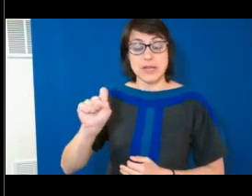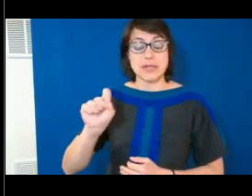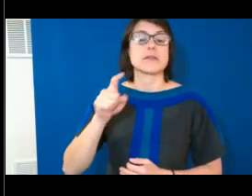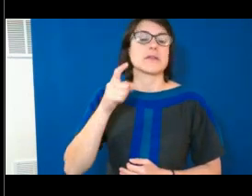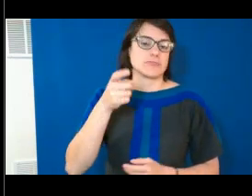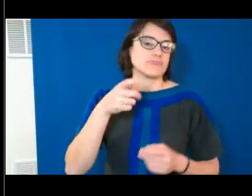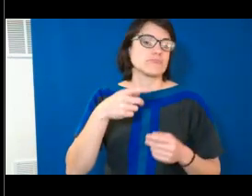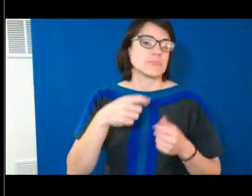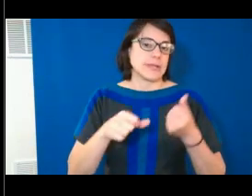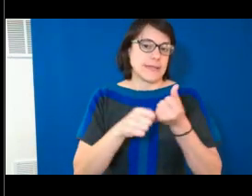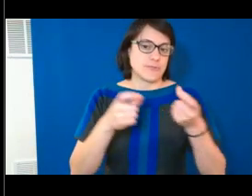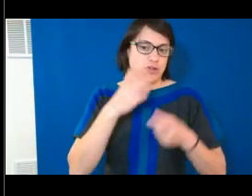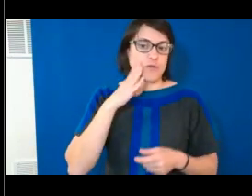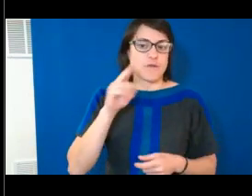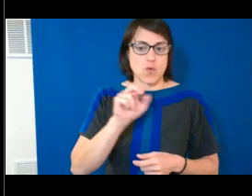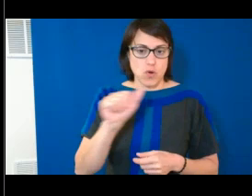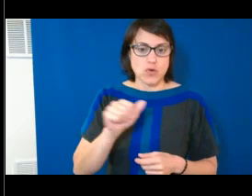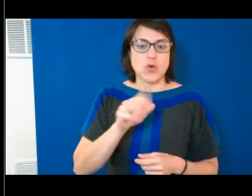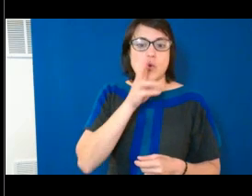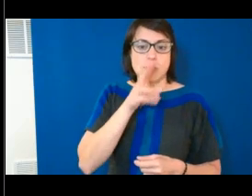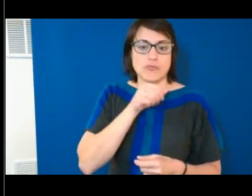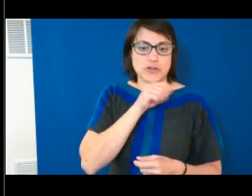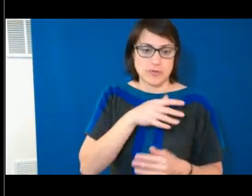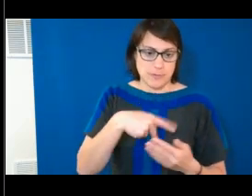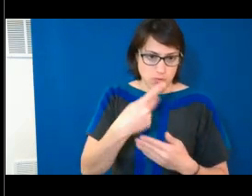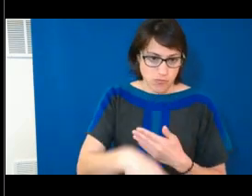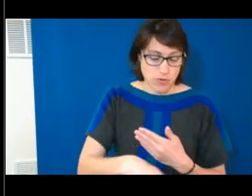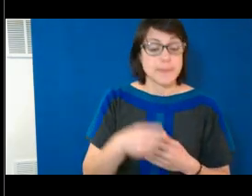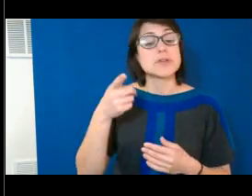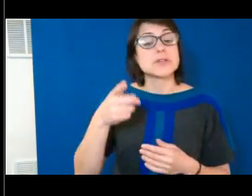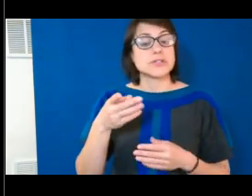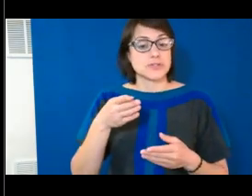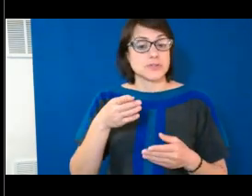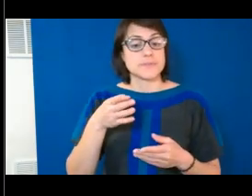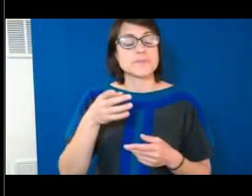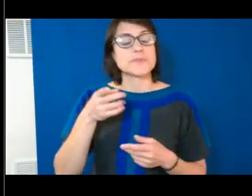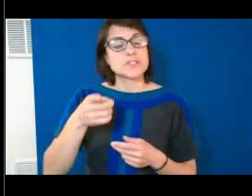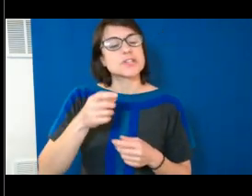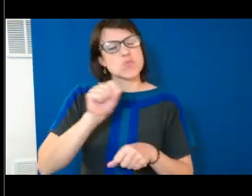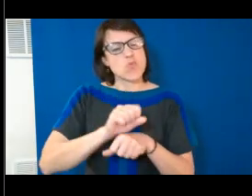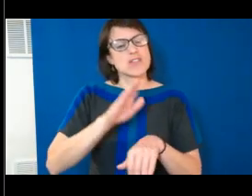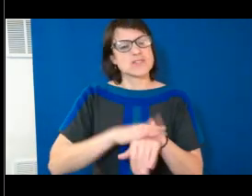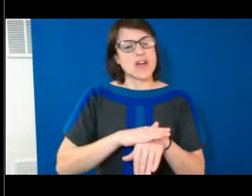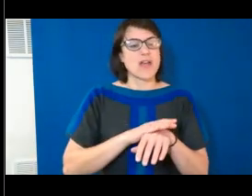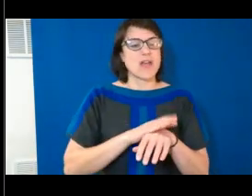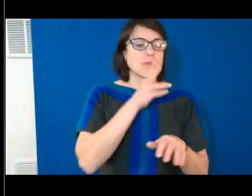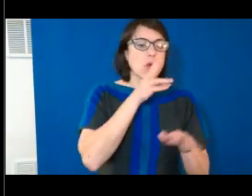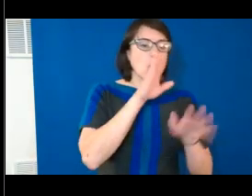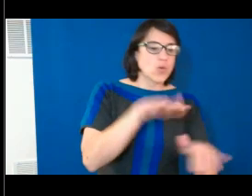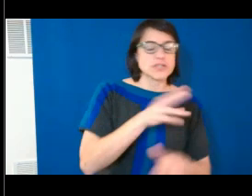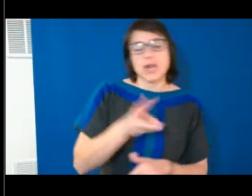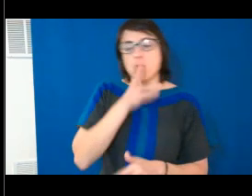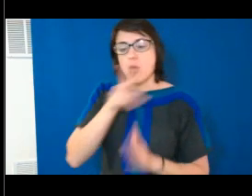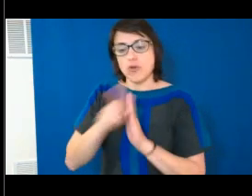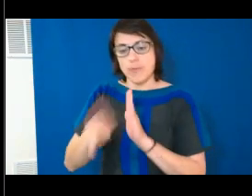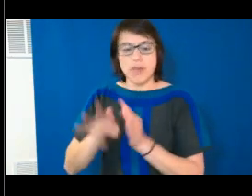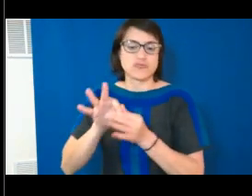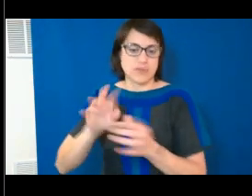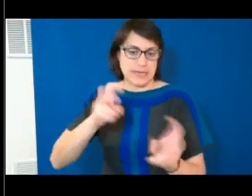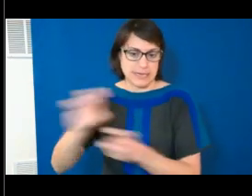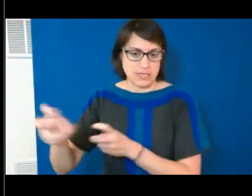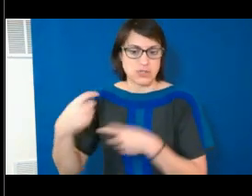Mary Lee serves as the Deputy Director of the NOAA Marine Debris Program, and she has worked on ocean and water policy related issues for more than 10 years.